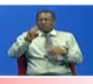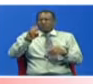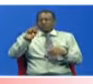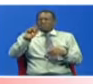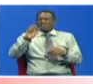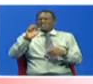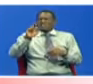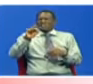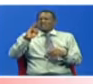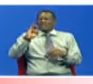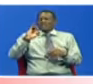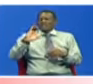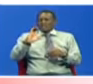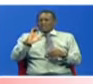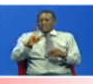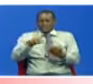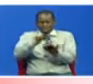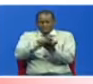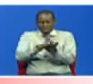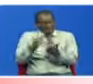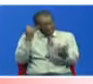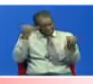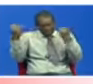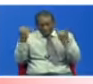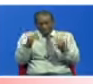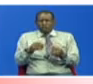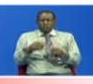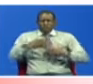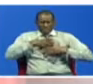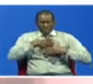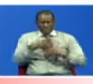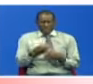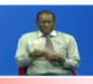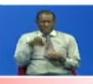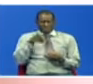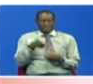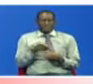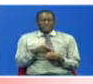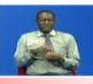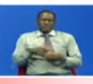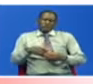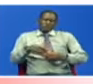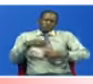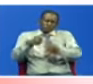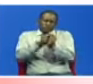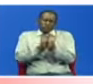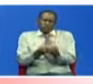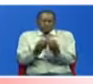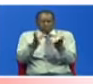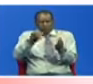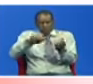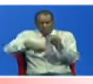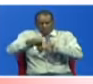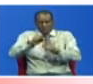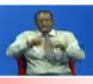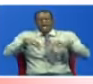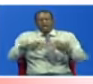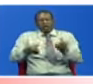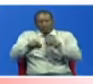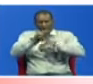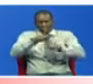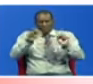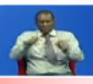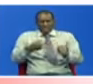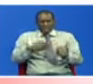immediately interested. It resonated with many of our core values, notably how activities can have a long-term